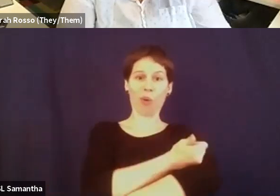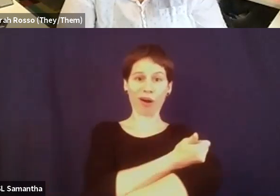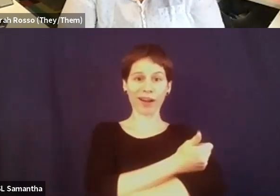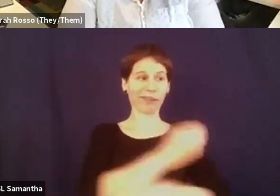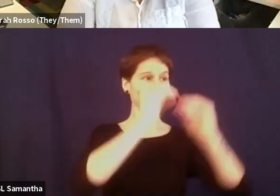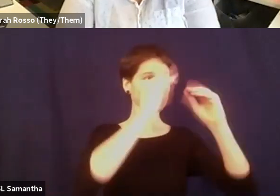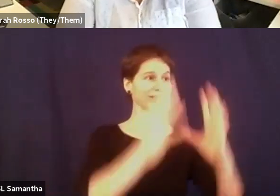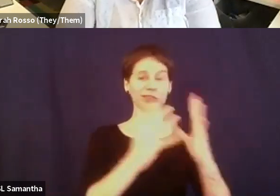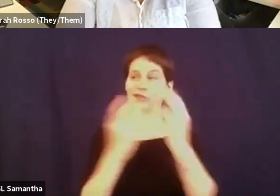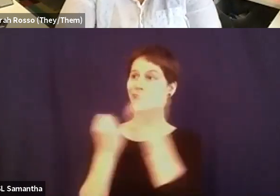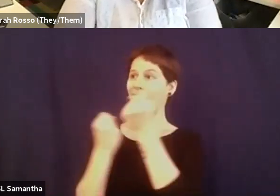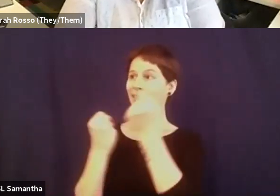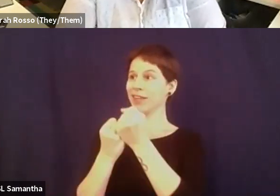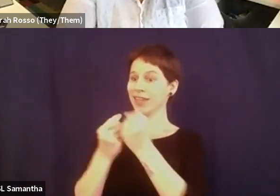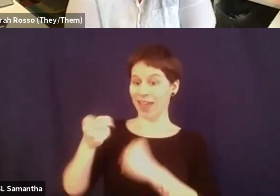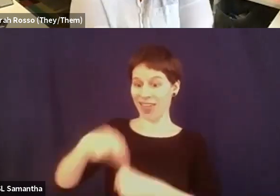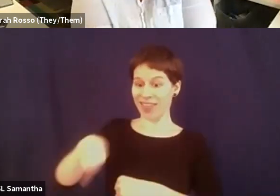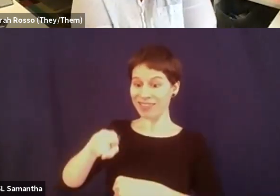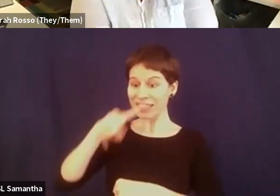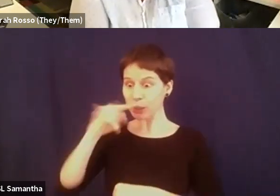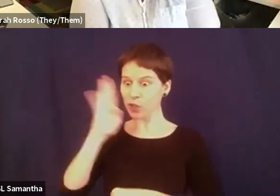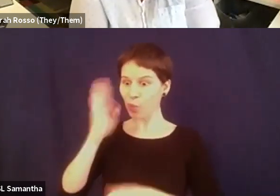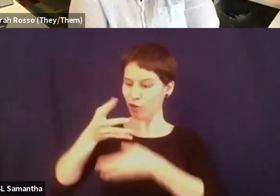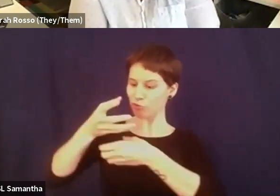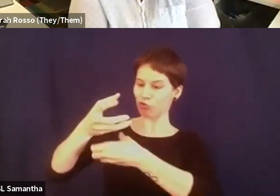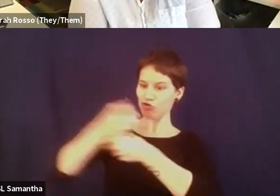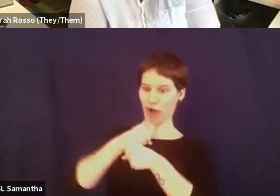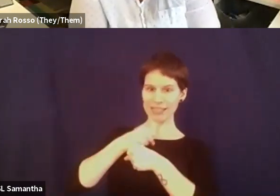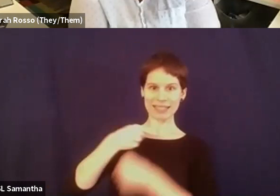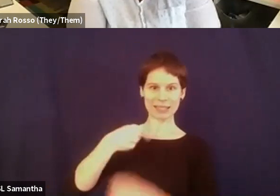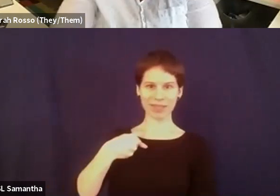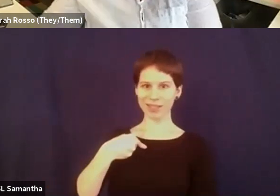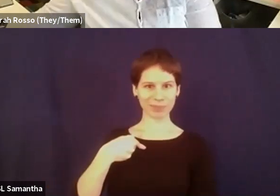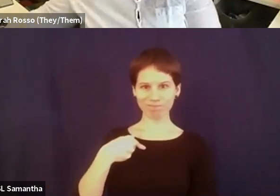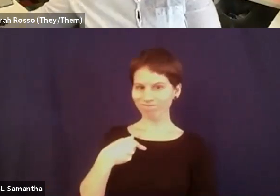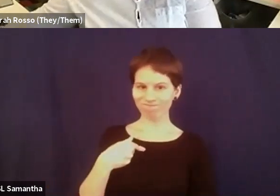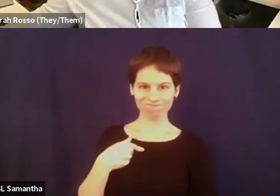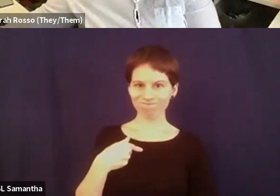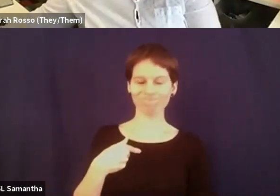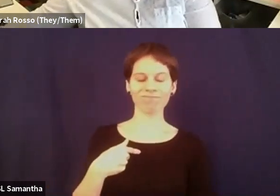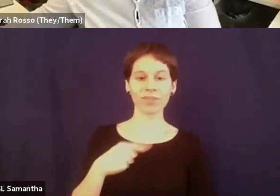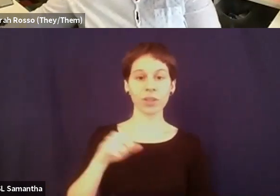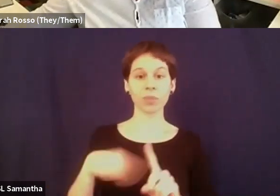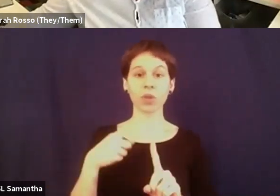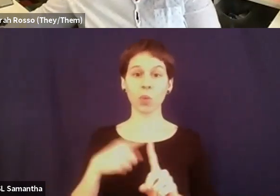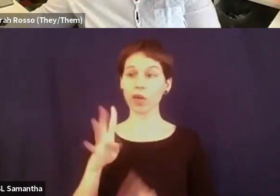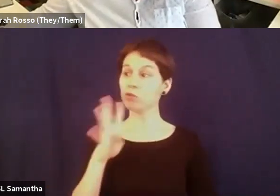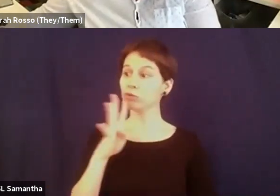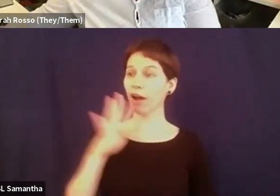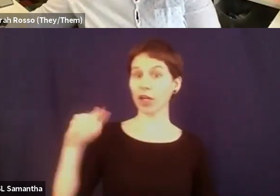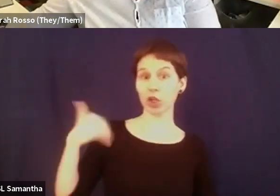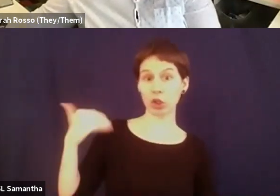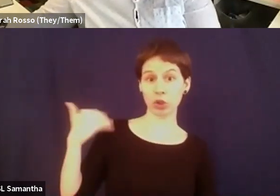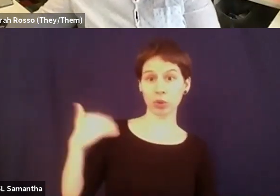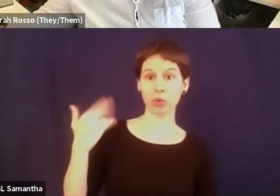going to trust you. You have to, you know, and from little to large ways, when you're speaking to a youth, you need to use